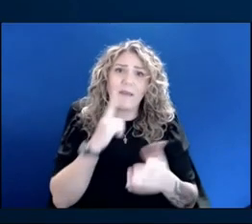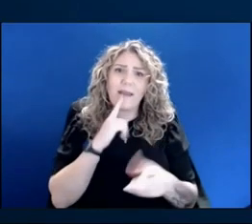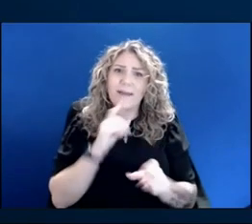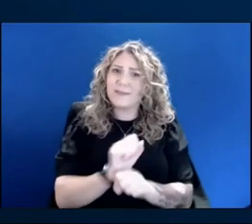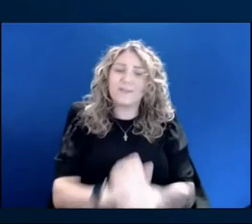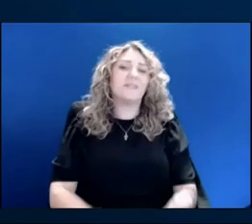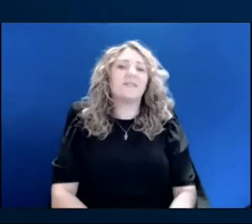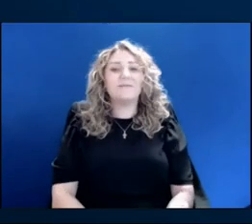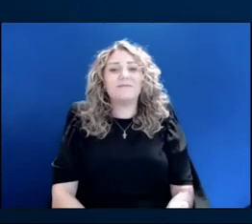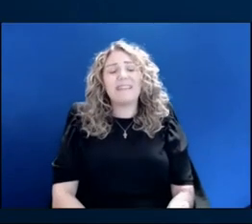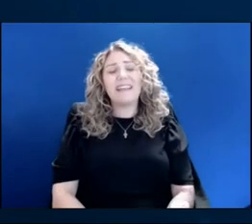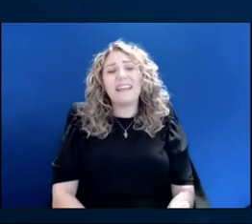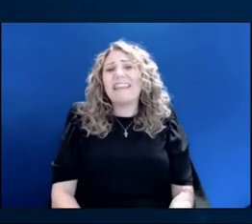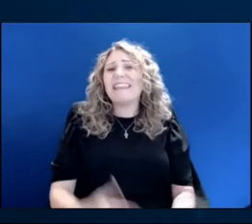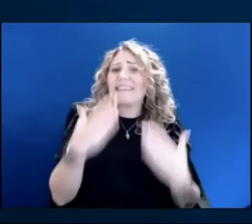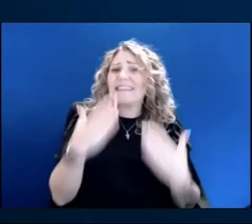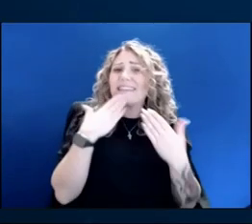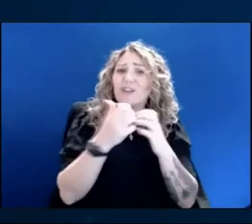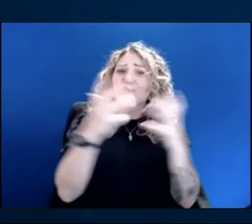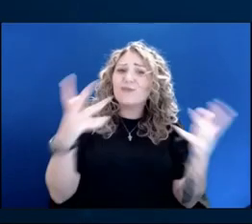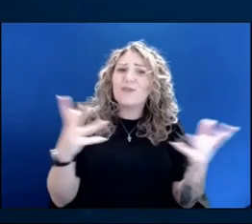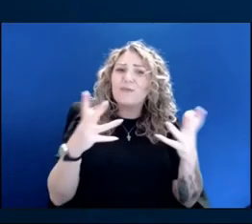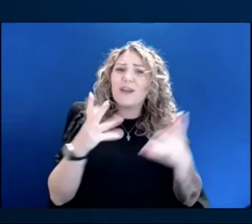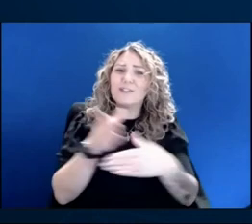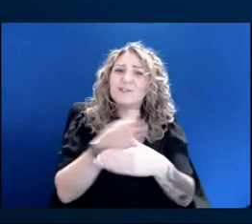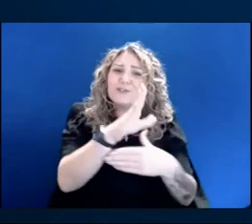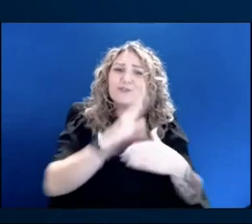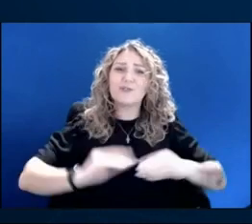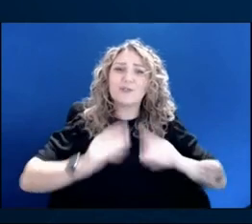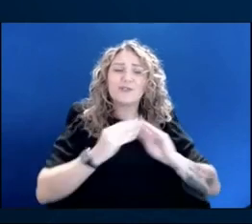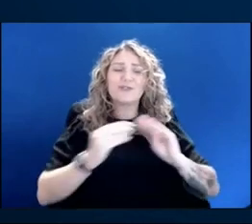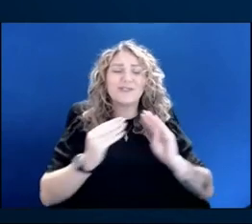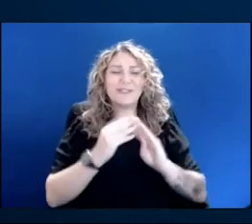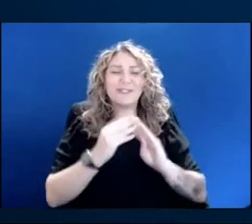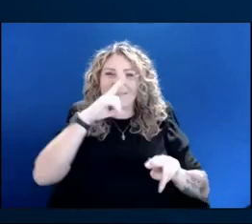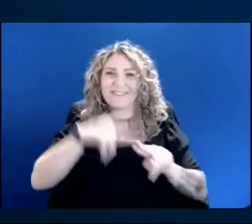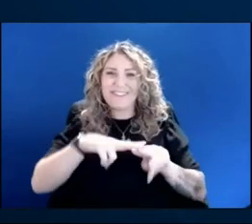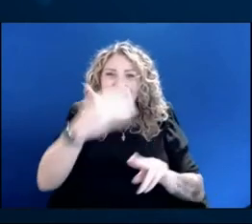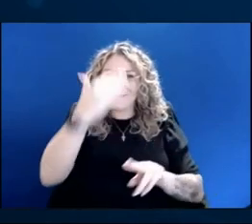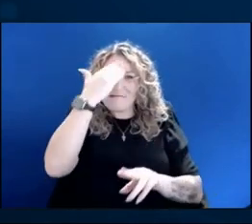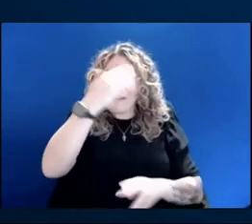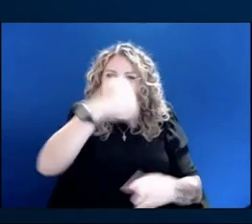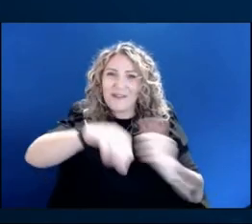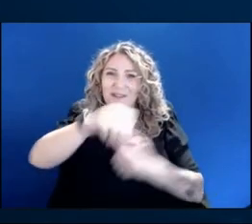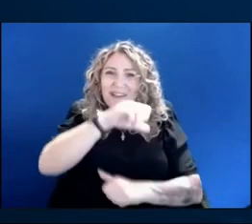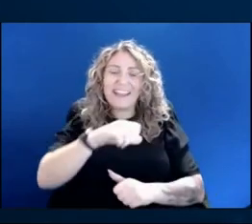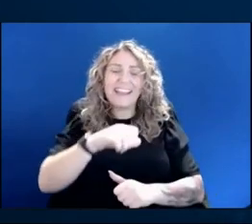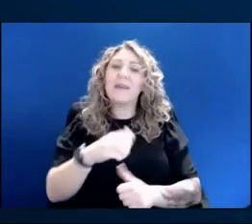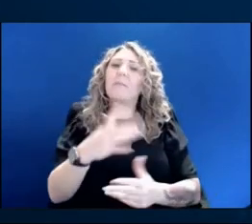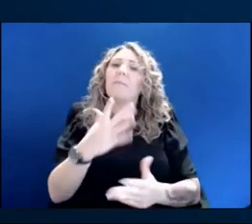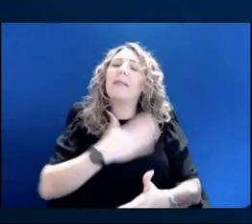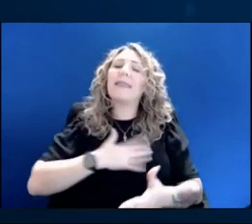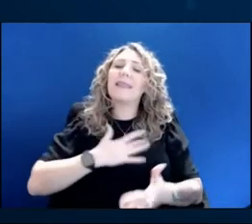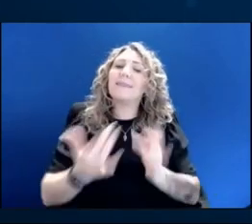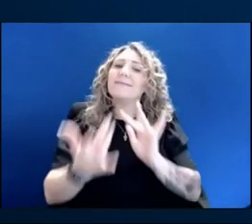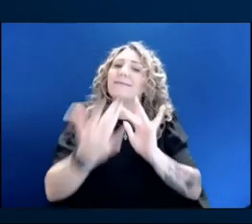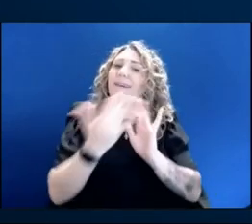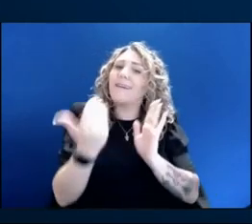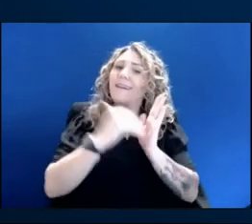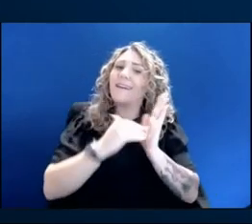thank you so much for sharing your story. It's been fun getting to know all of you. Please stay in touch and stay well. And thank you again for joining us